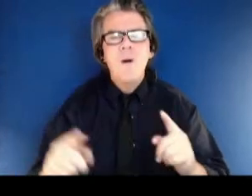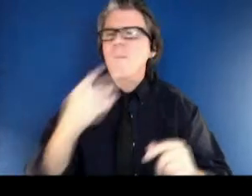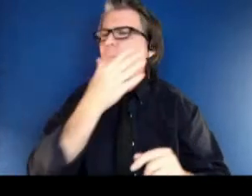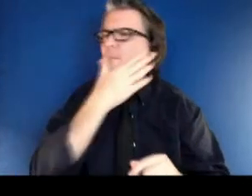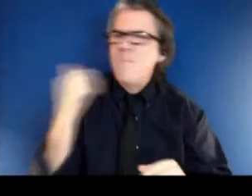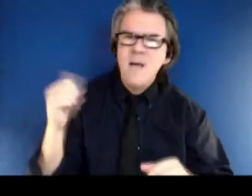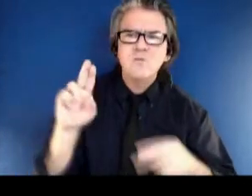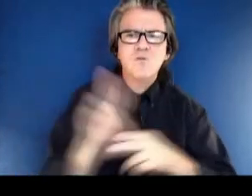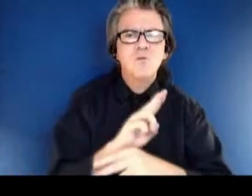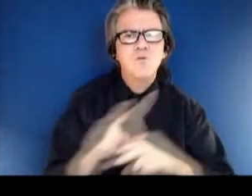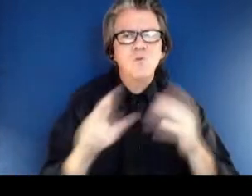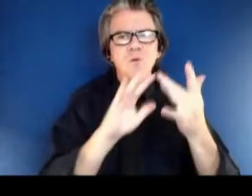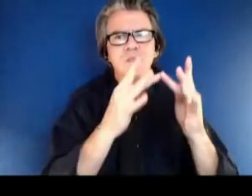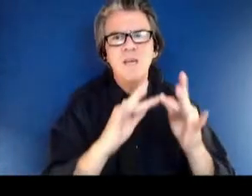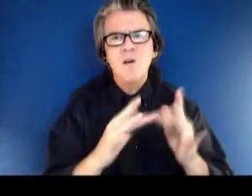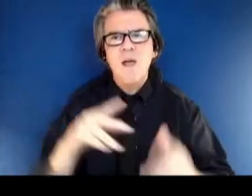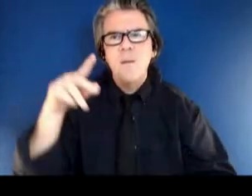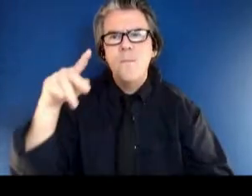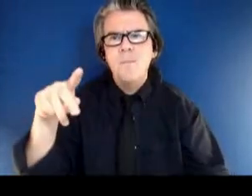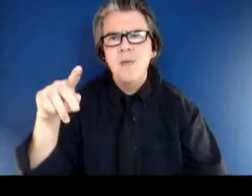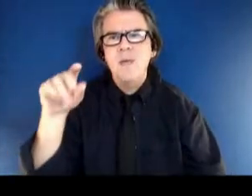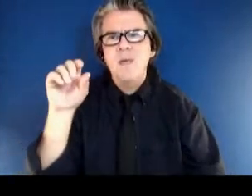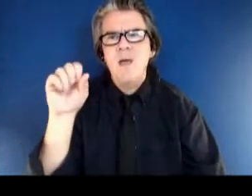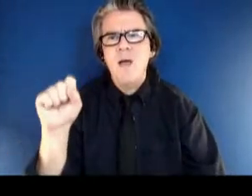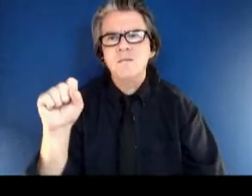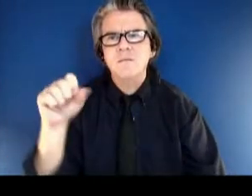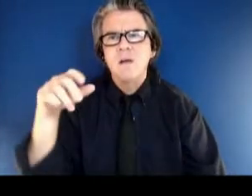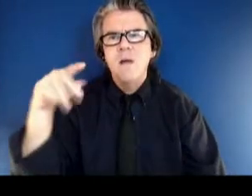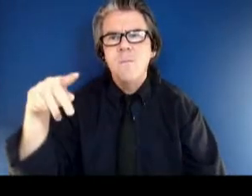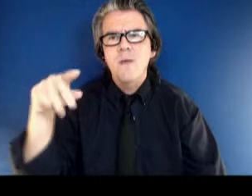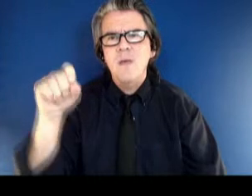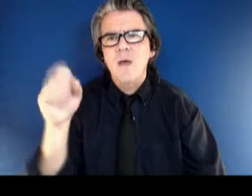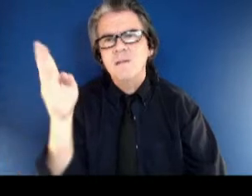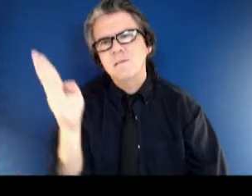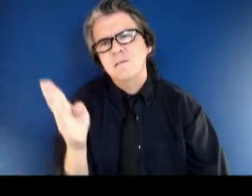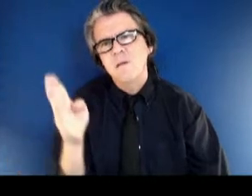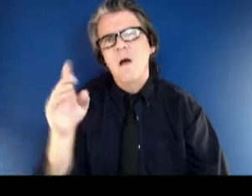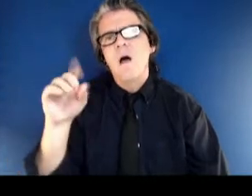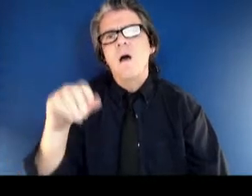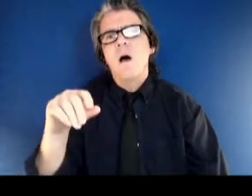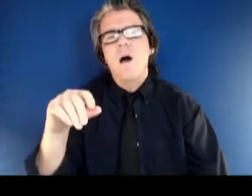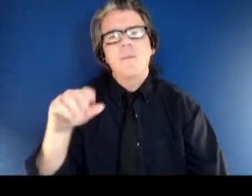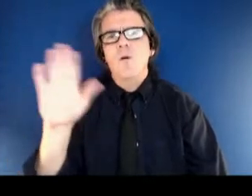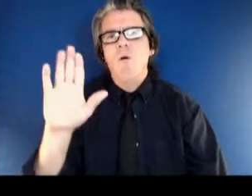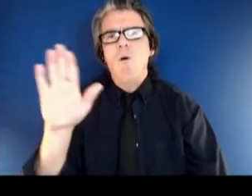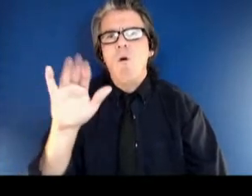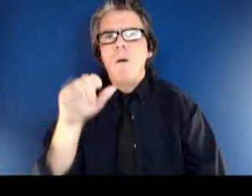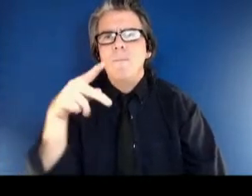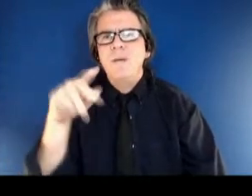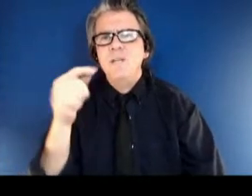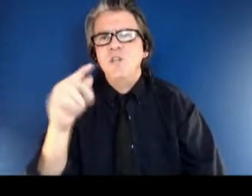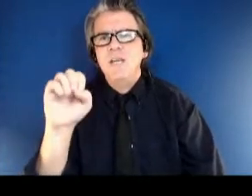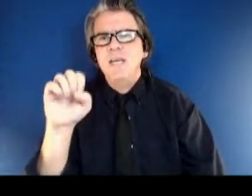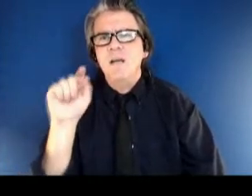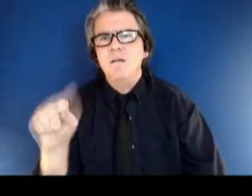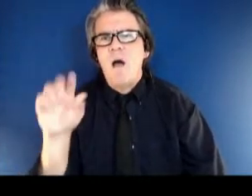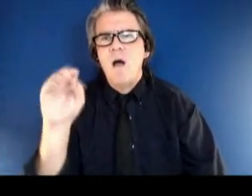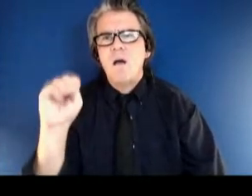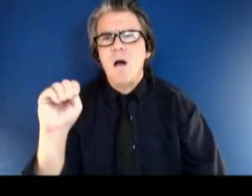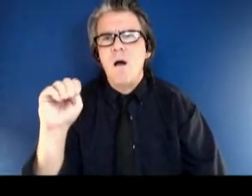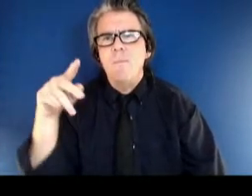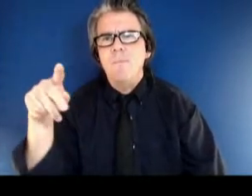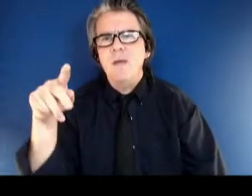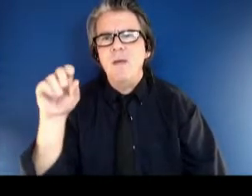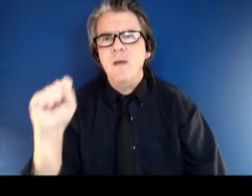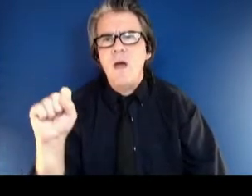pge.com/PSPS updates, is updated with the latest PSPS event information that is updated regularly throughout the event. And that